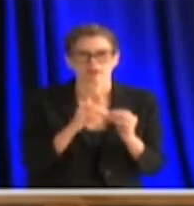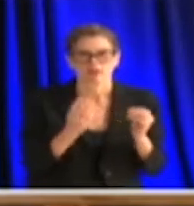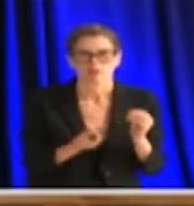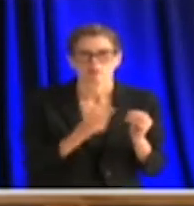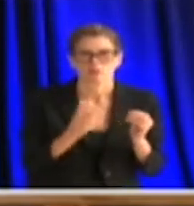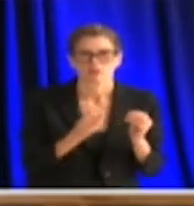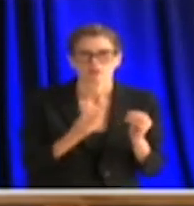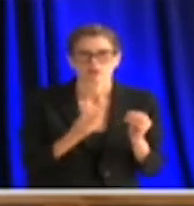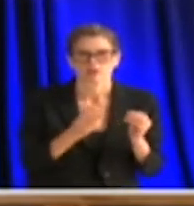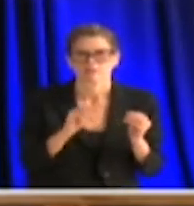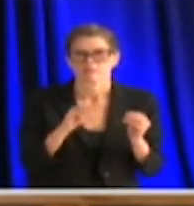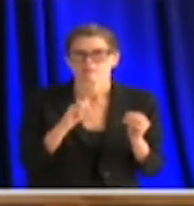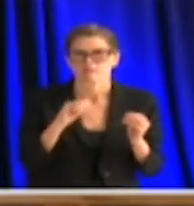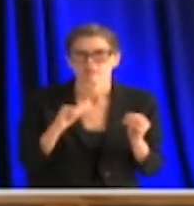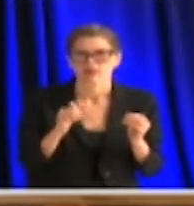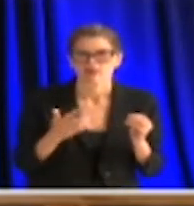Wednesday,